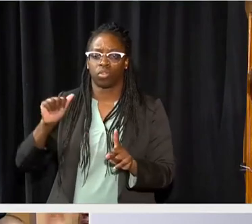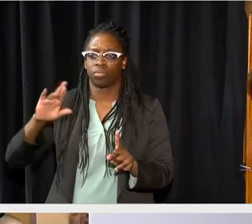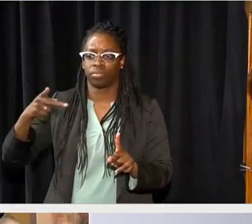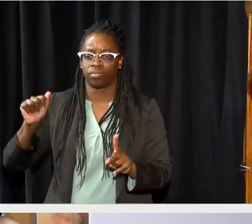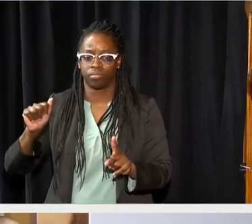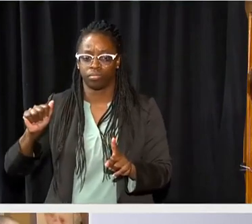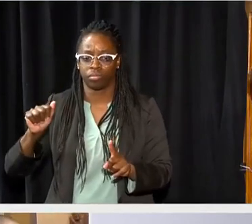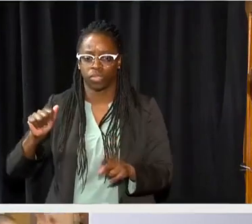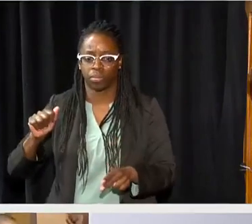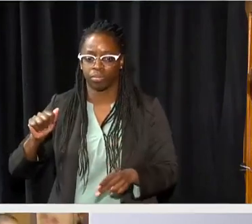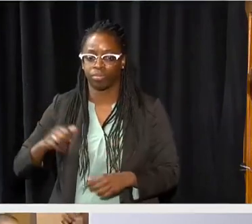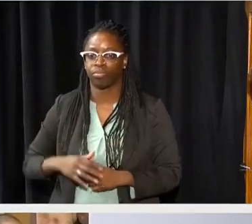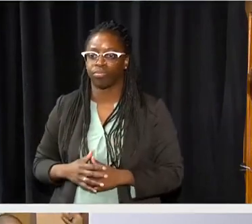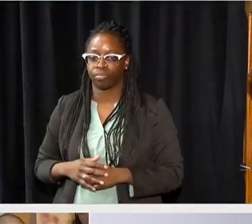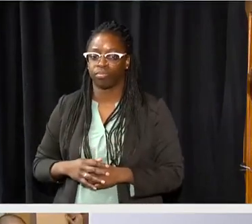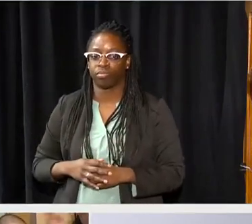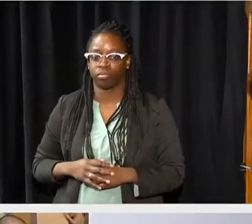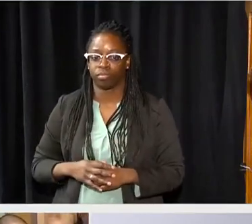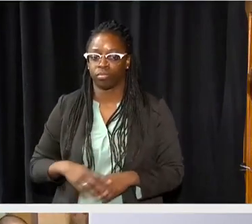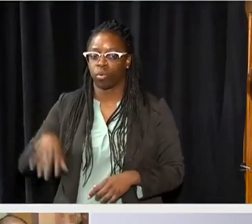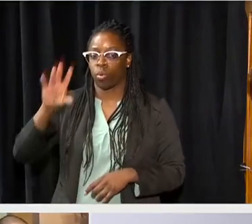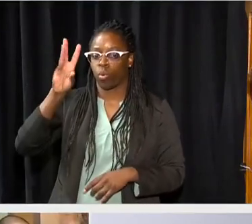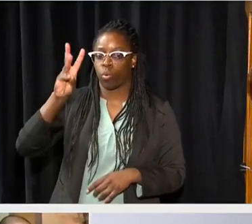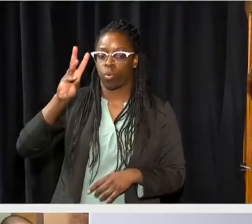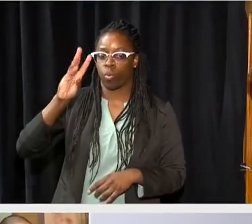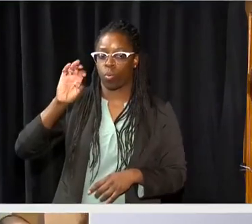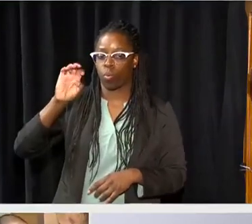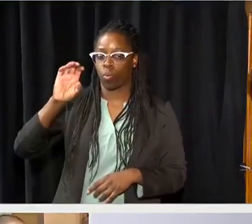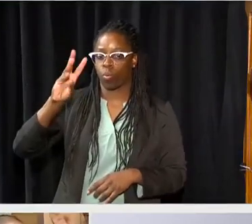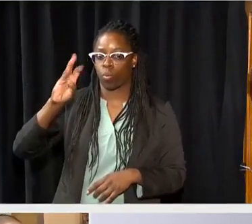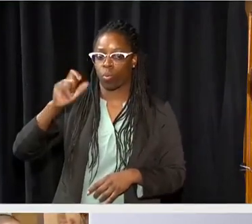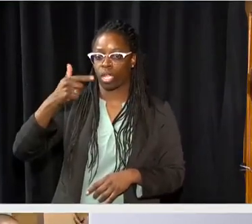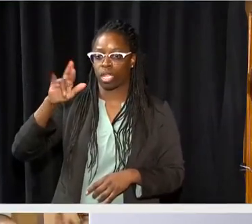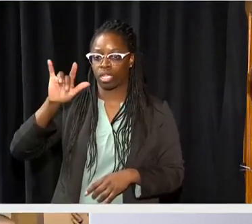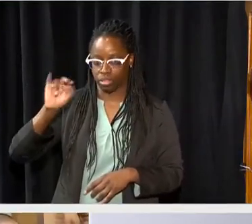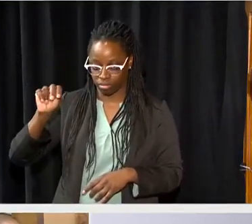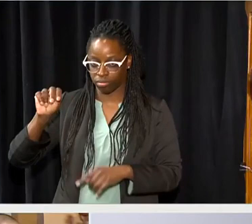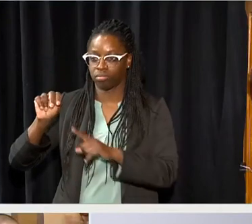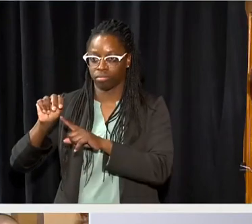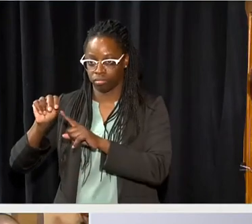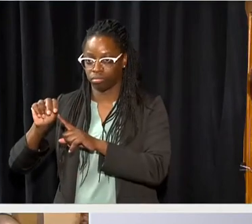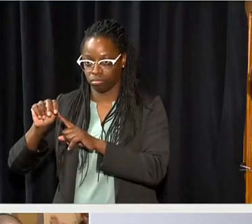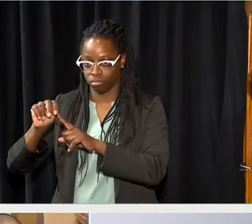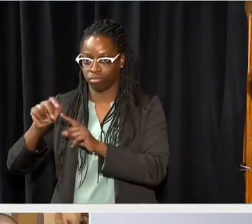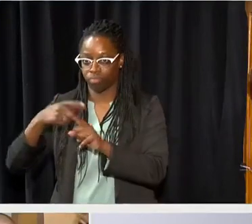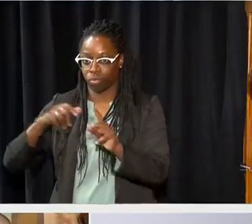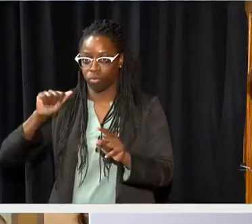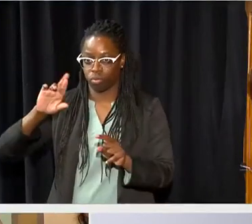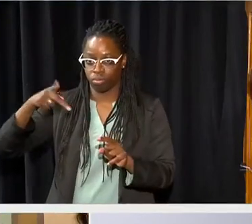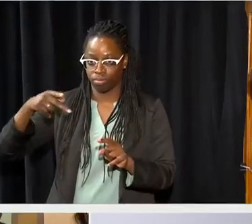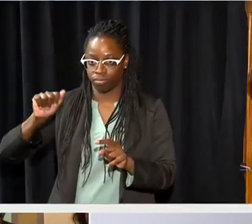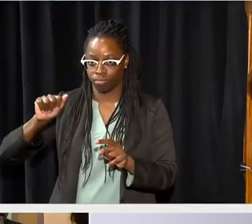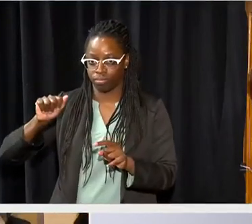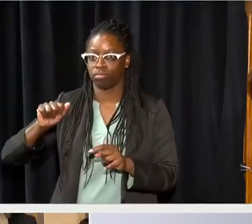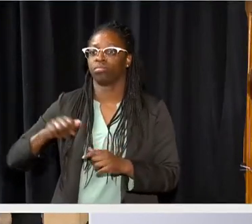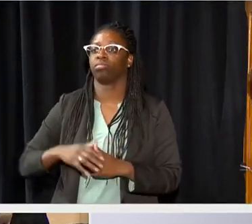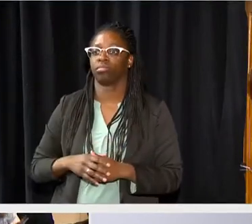champion Gladys Vega, Stan Wang of FIMU, which is a Massachusetts